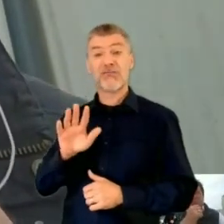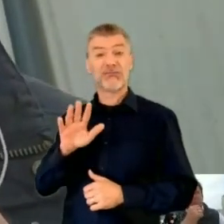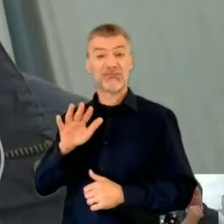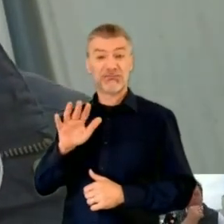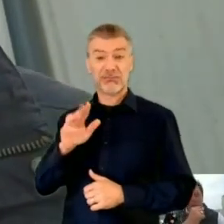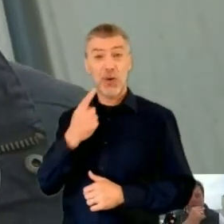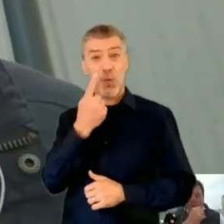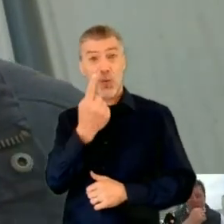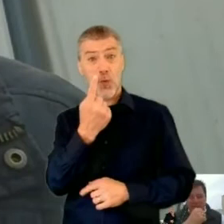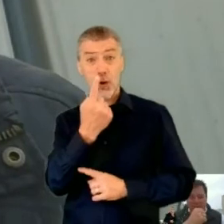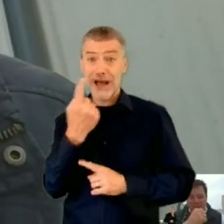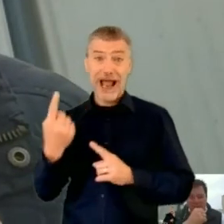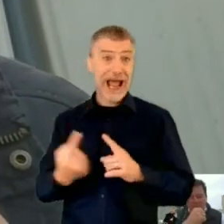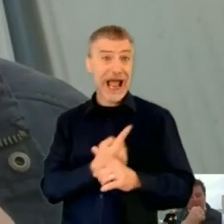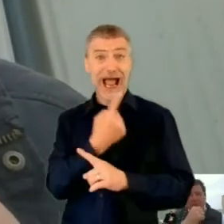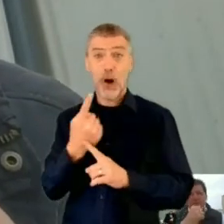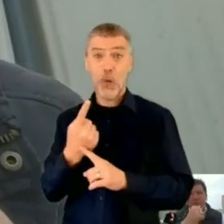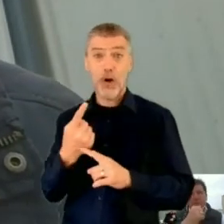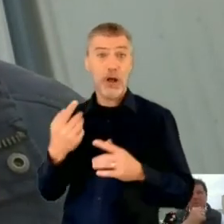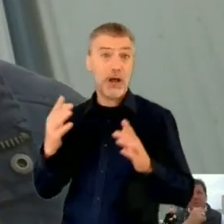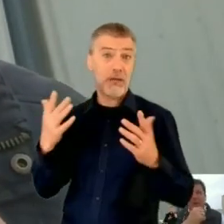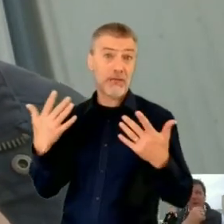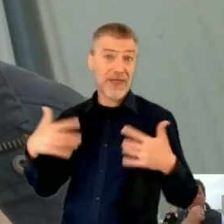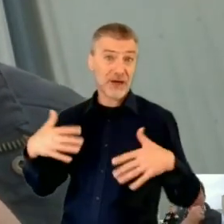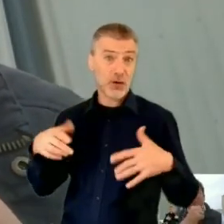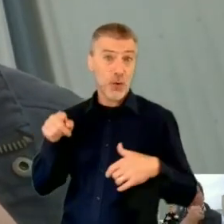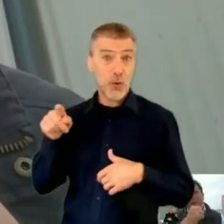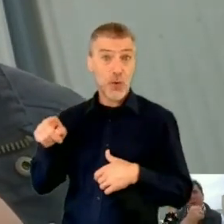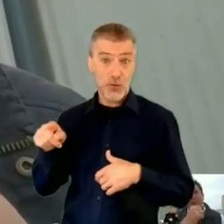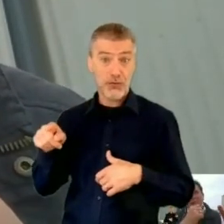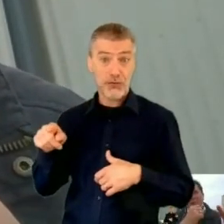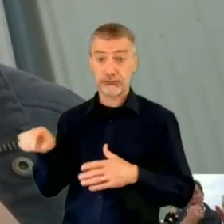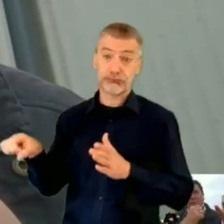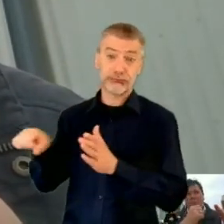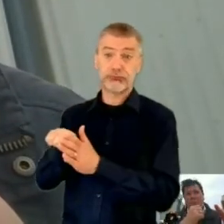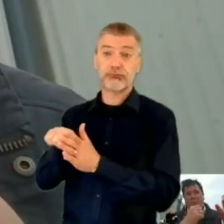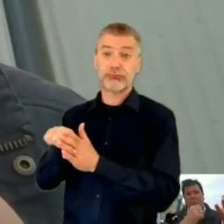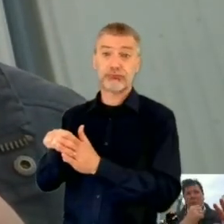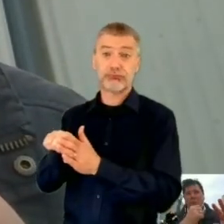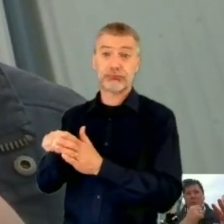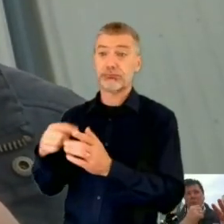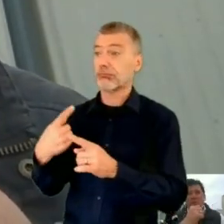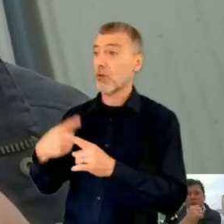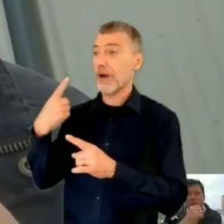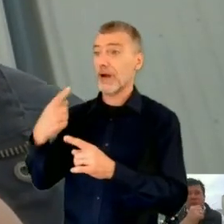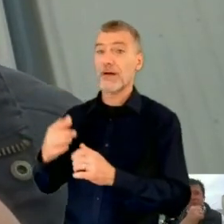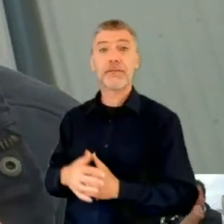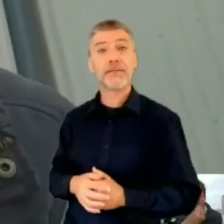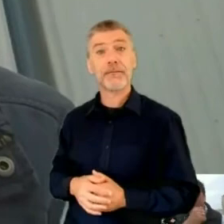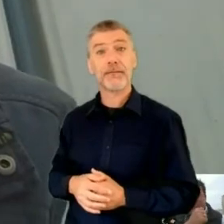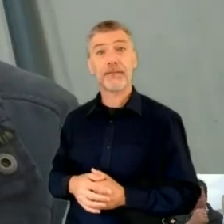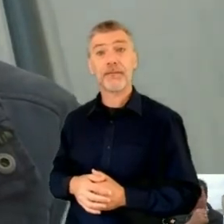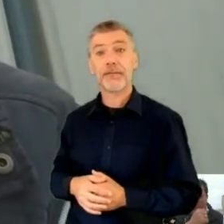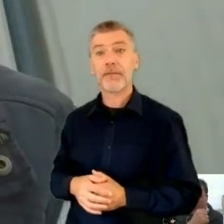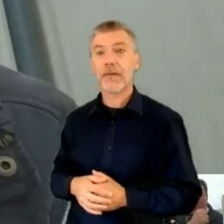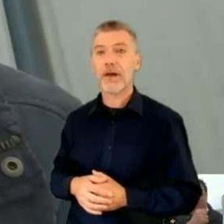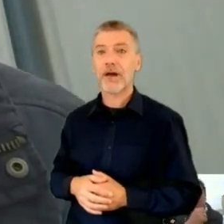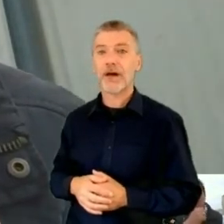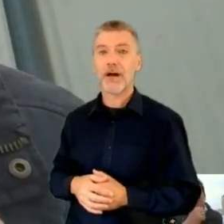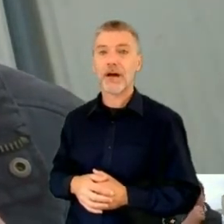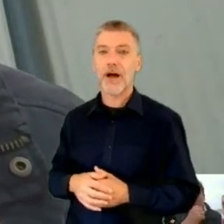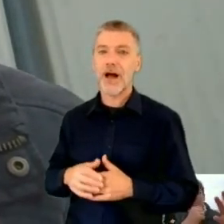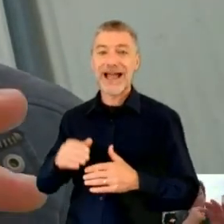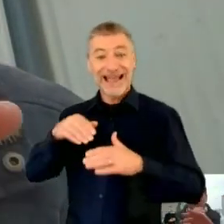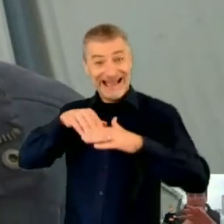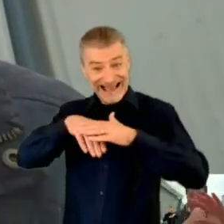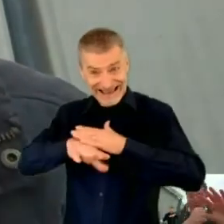not as long as you think it's going to be. It's actually quite a quick process. We've got lots of instrumentation inside the aircraft. You know,